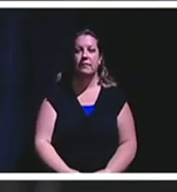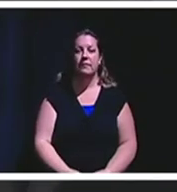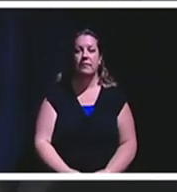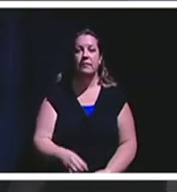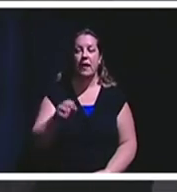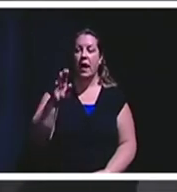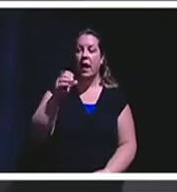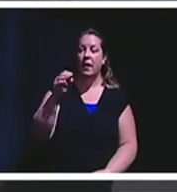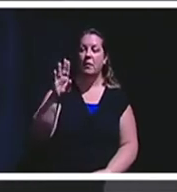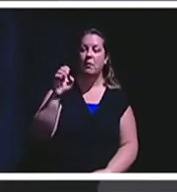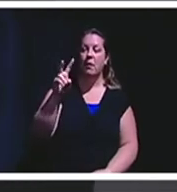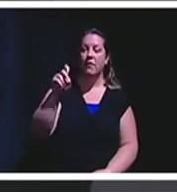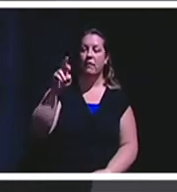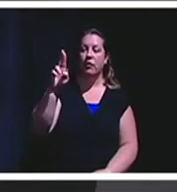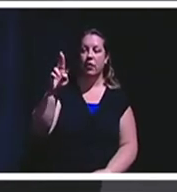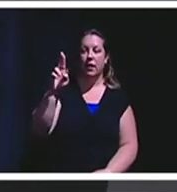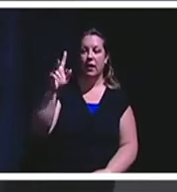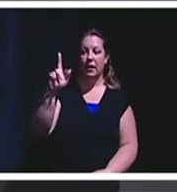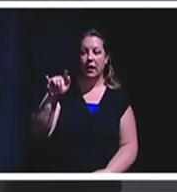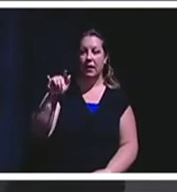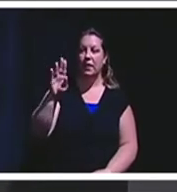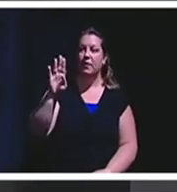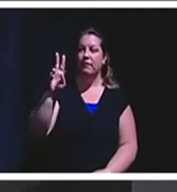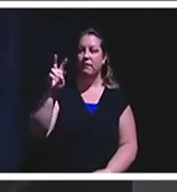And Beverly Vassell.